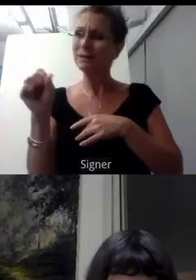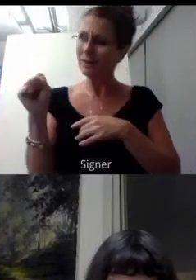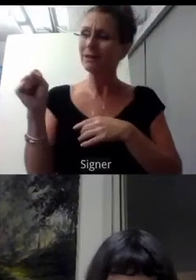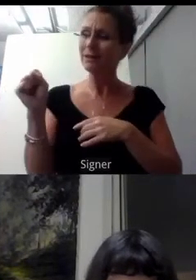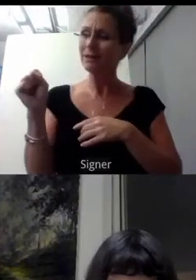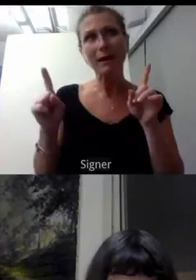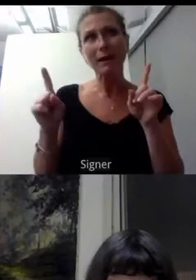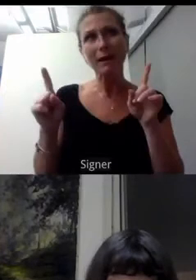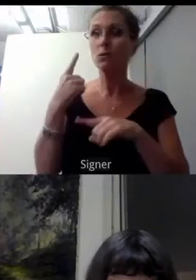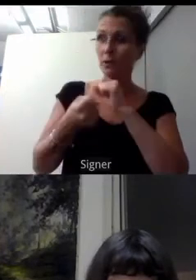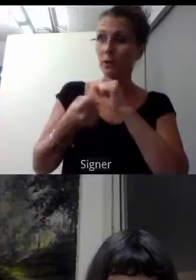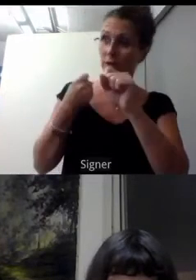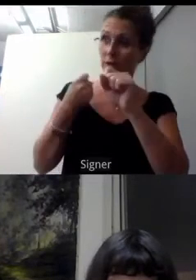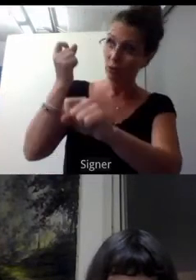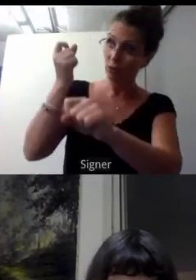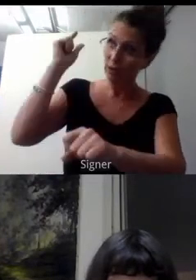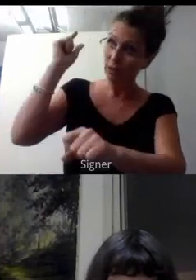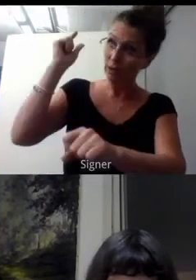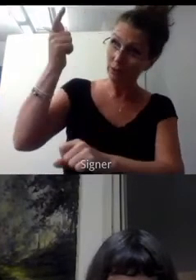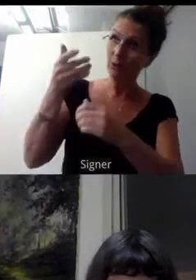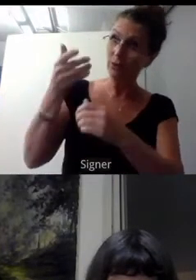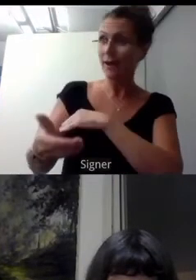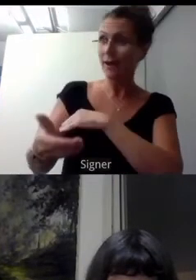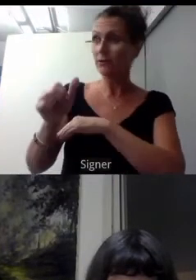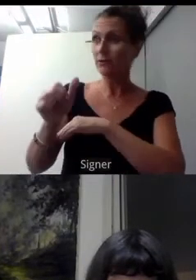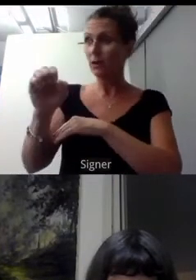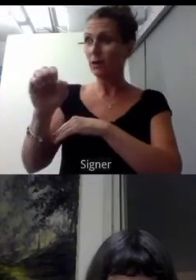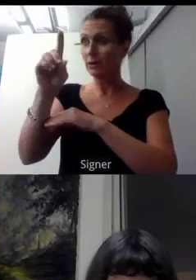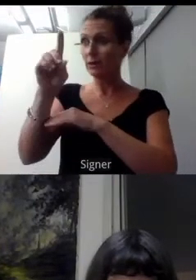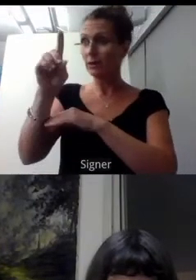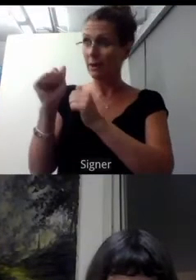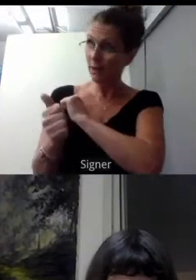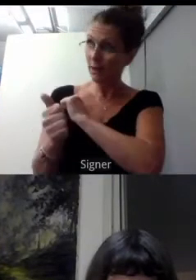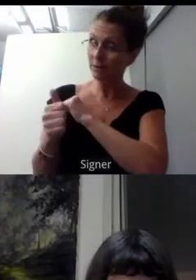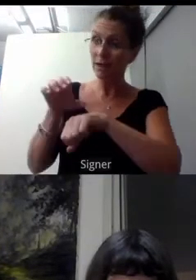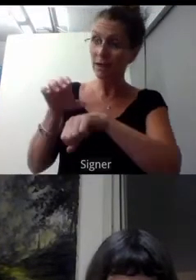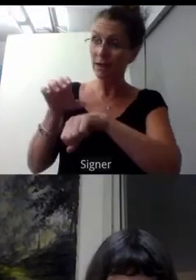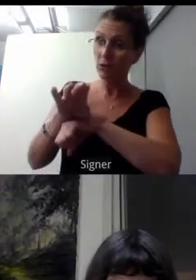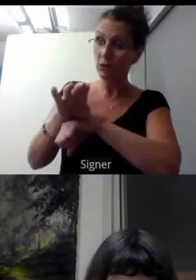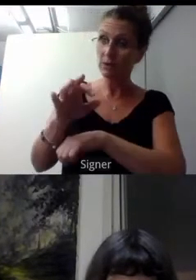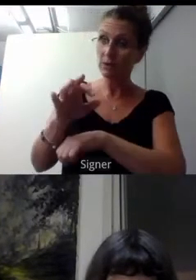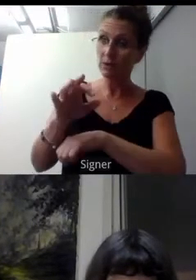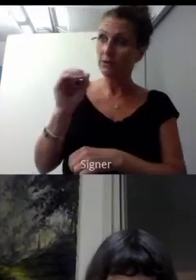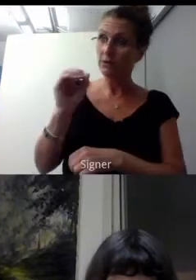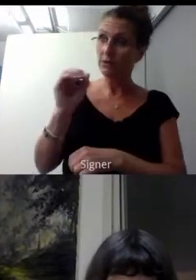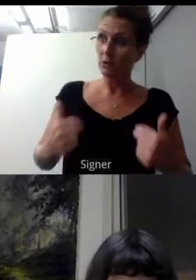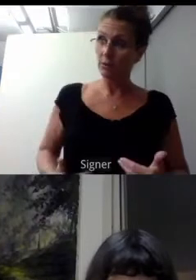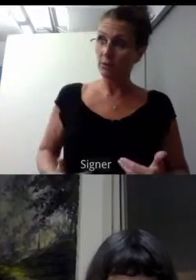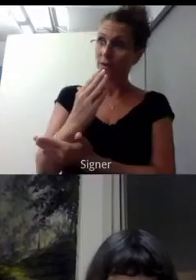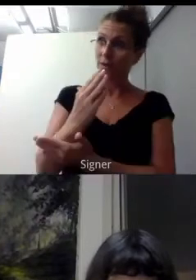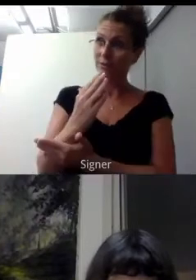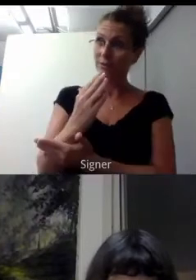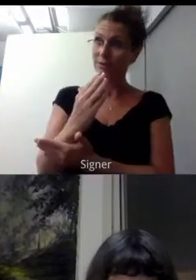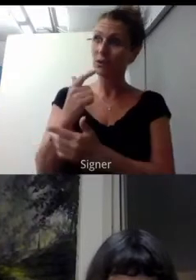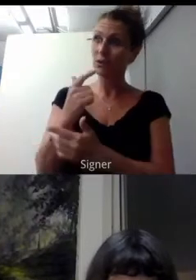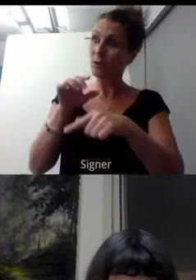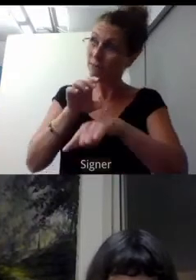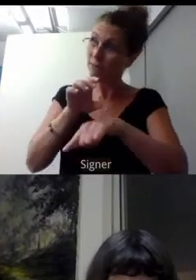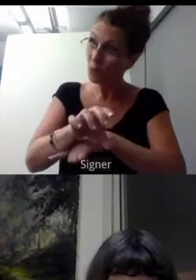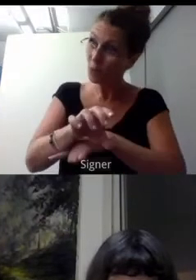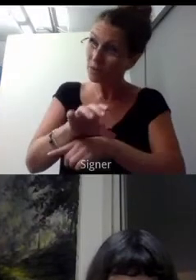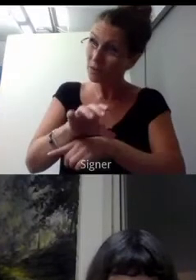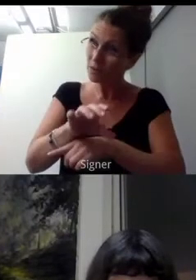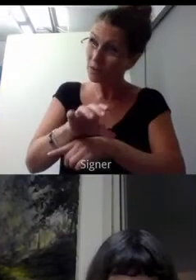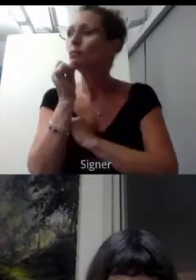passed, the enforcement of our Human Rights Code was privatized, so that the Human Rights Commission was taken, the Ontario Human